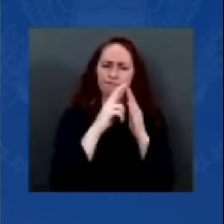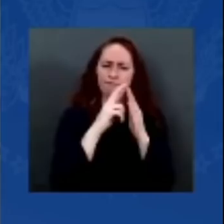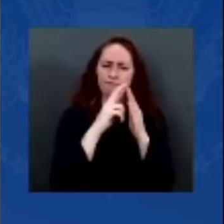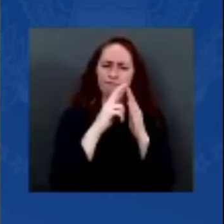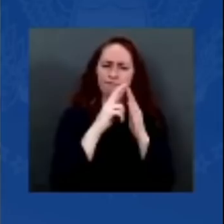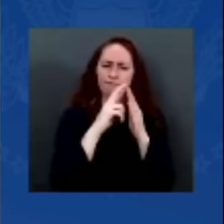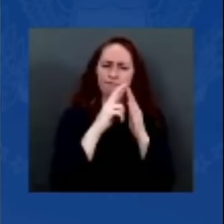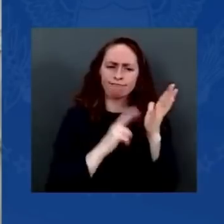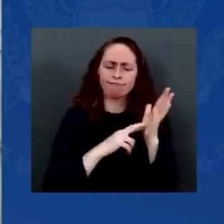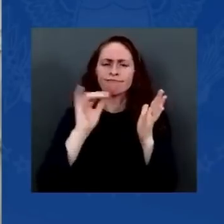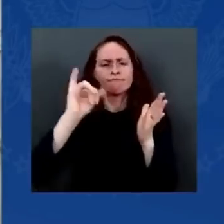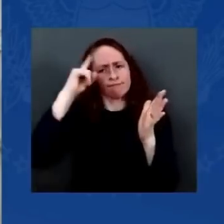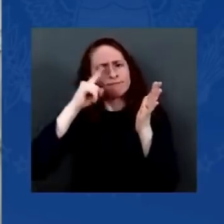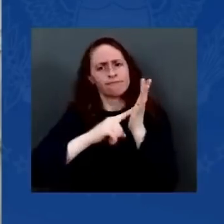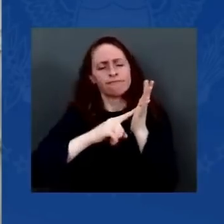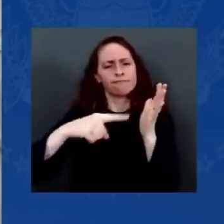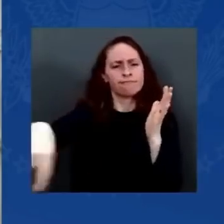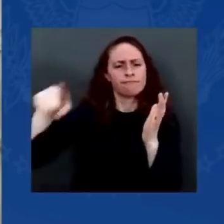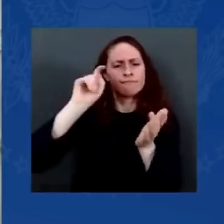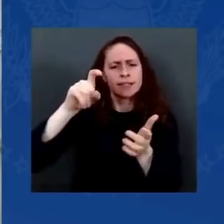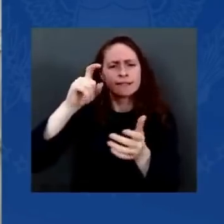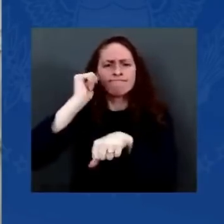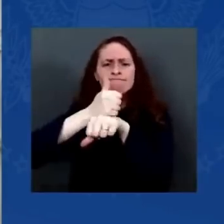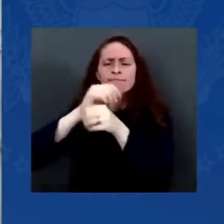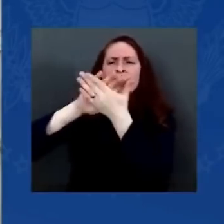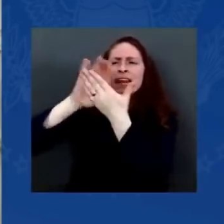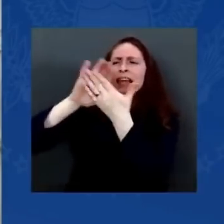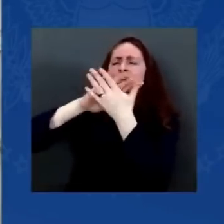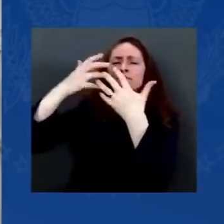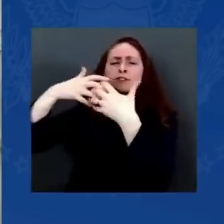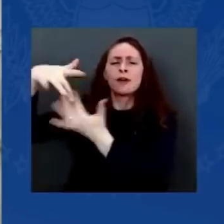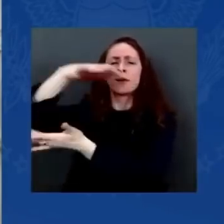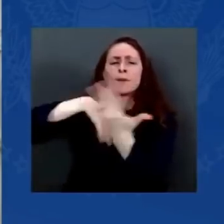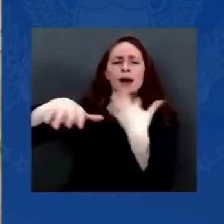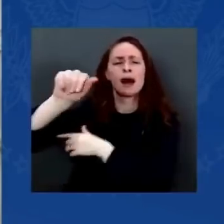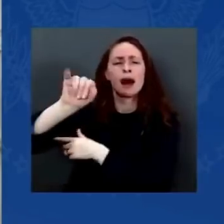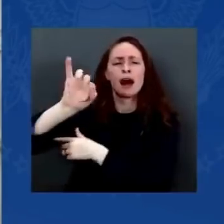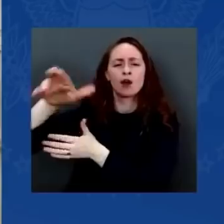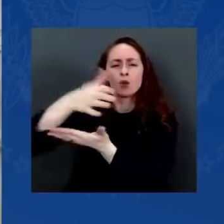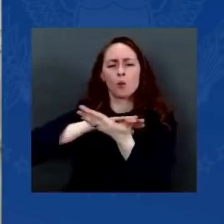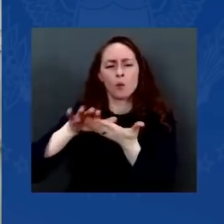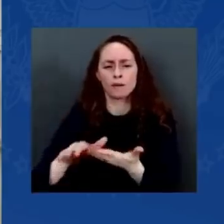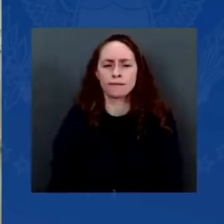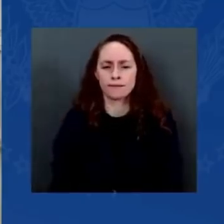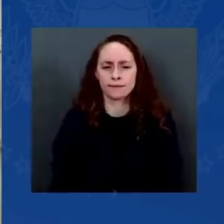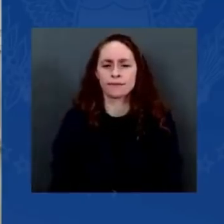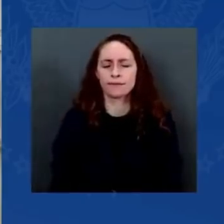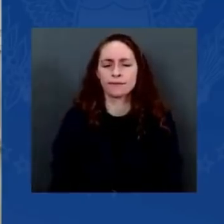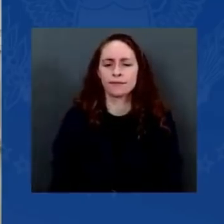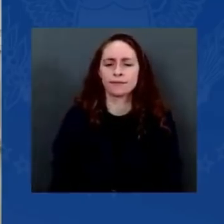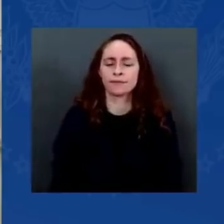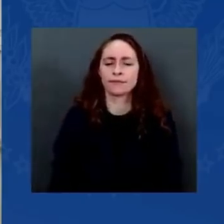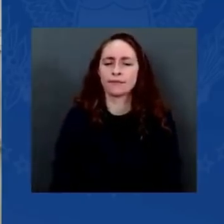desperation, my opinion. And just Friday, the CDC issued a test to stay guidelines. So